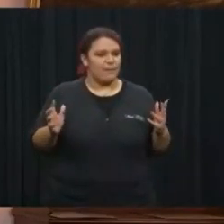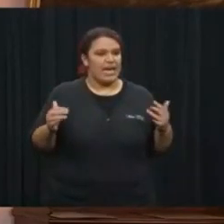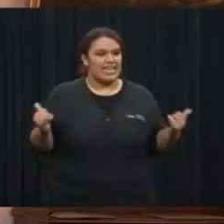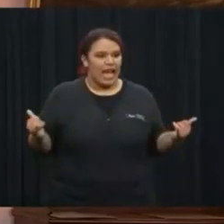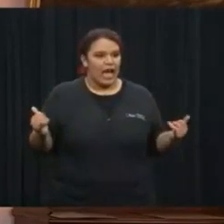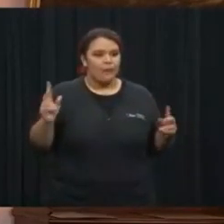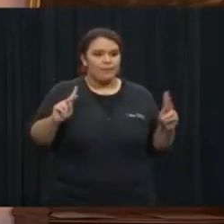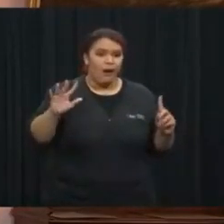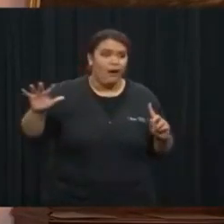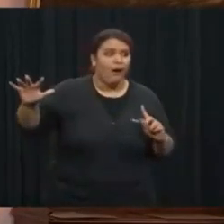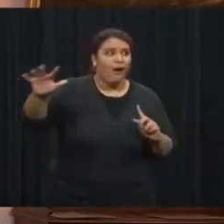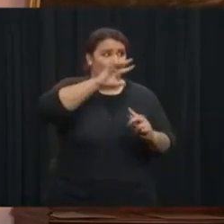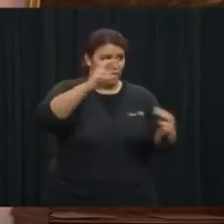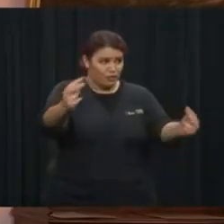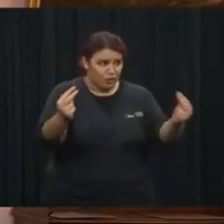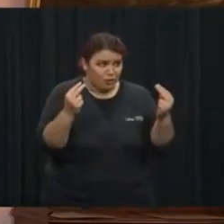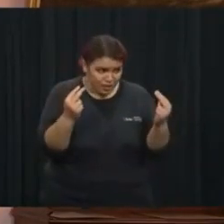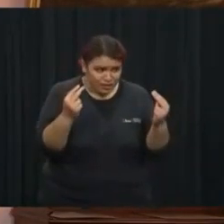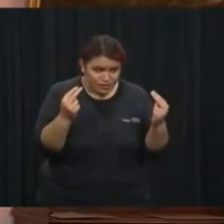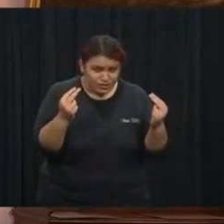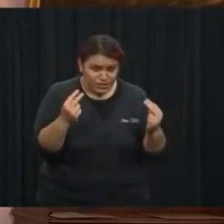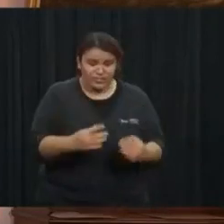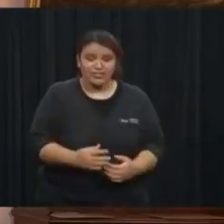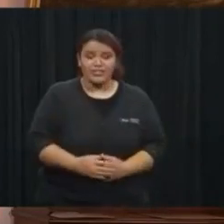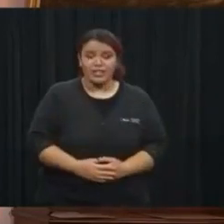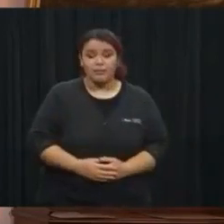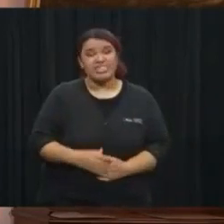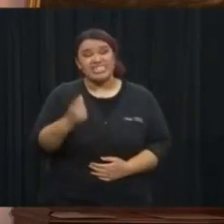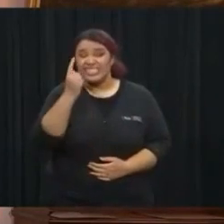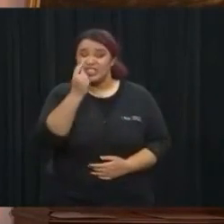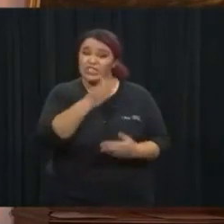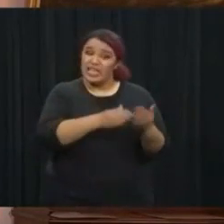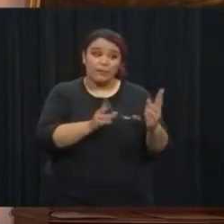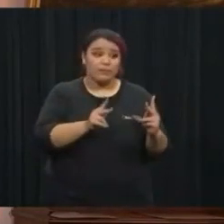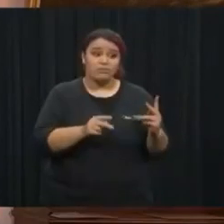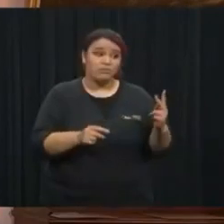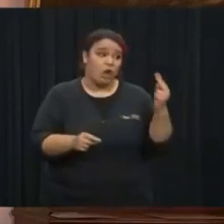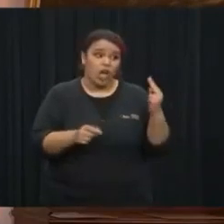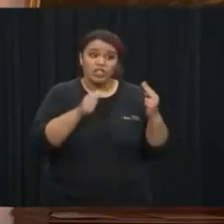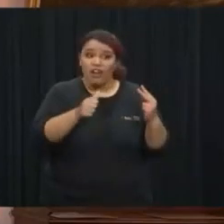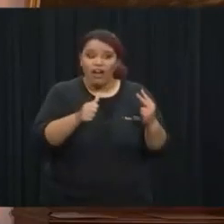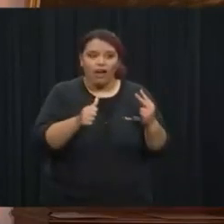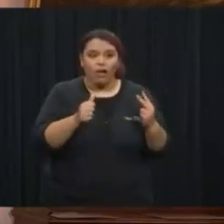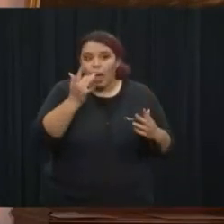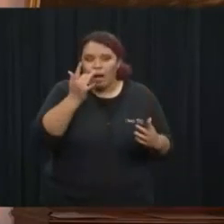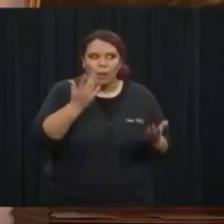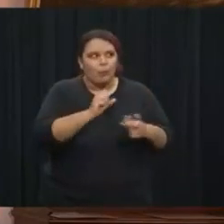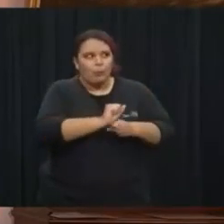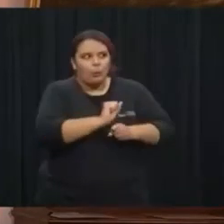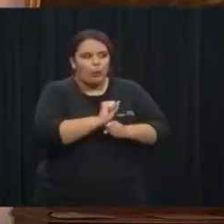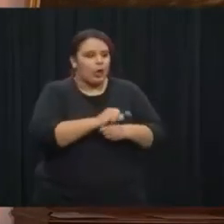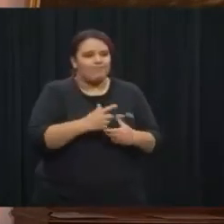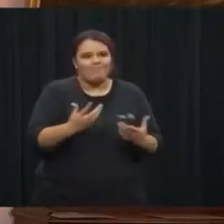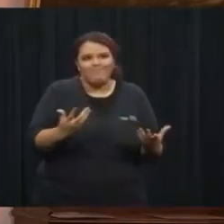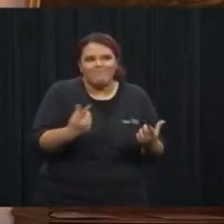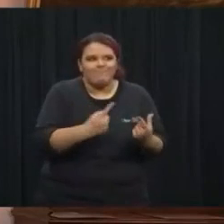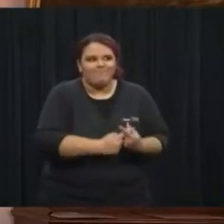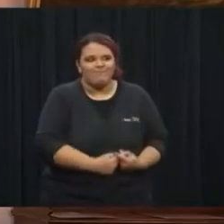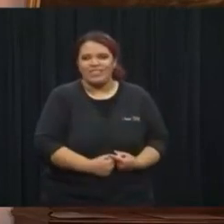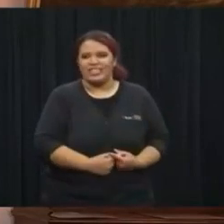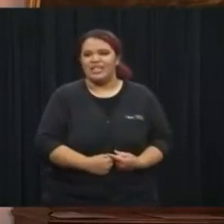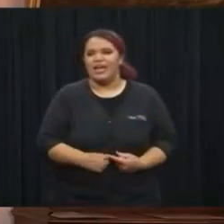Good question. That is a good question. I don't know what we have available. You know, Amy? Yeah, early on we engaged to have some of